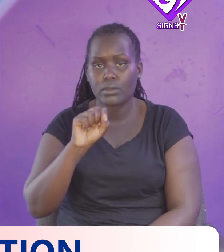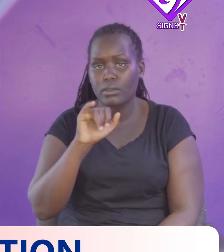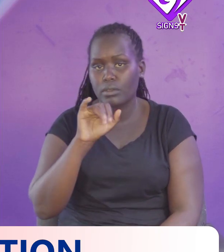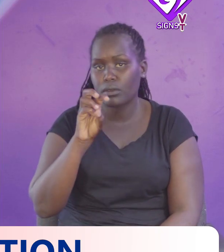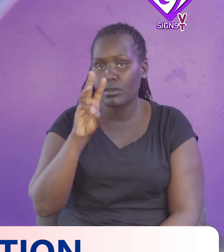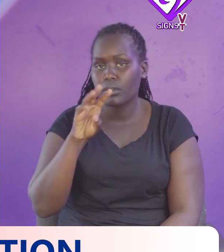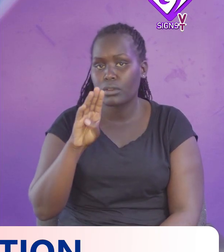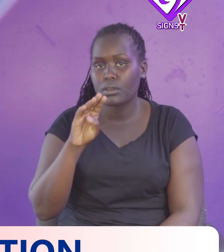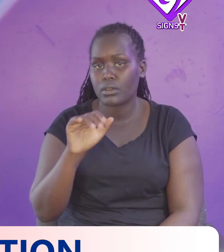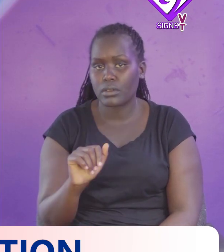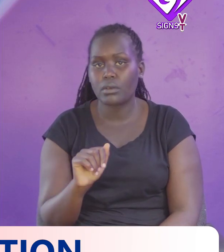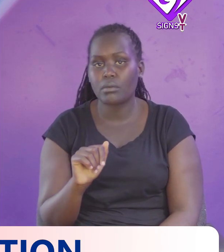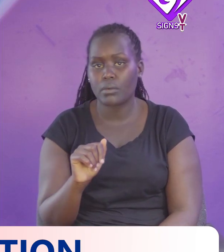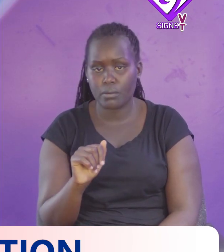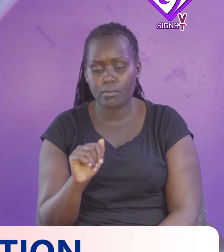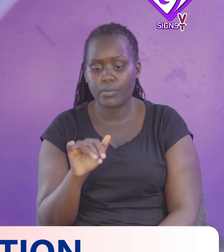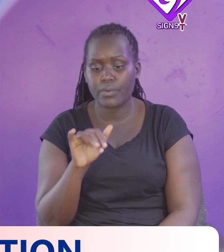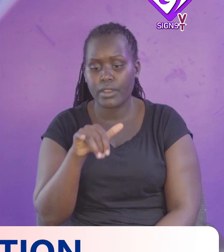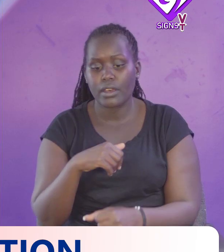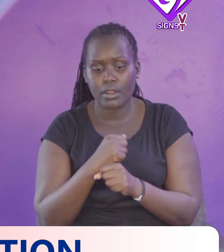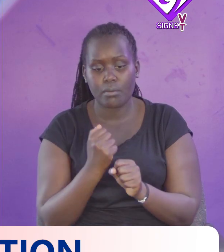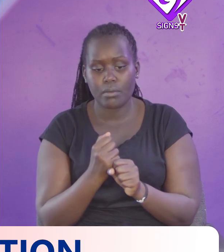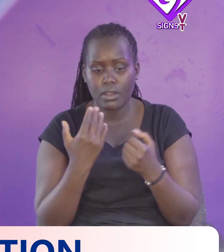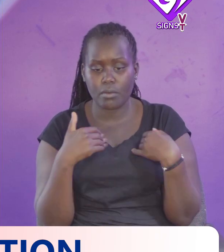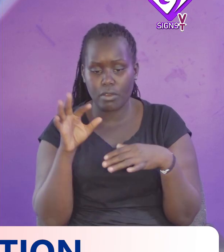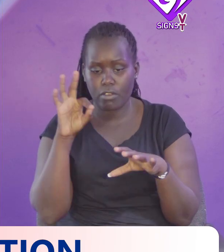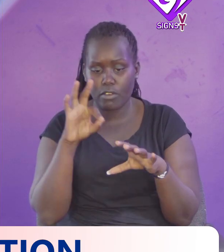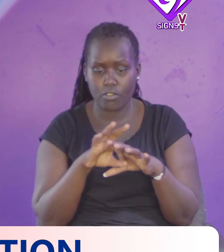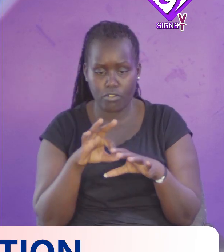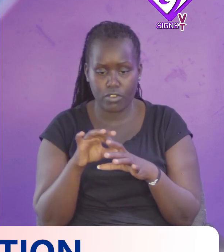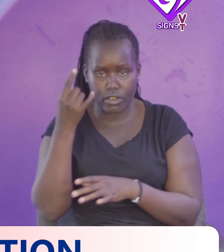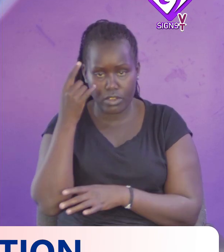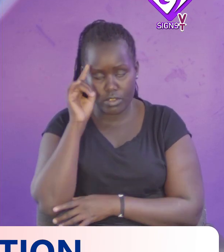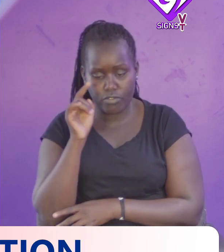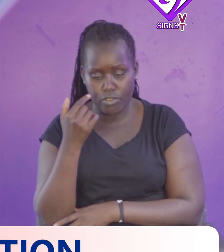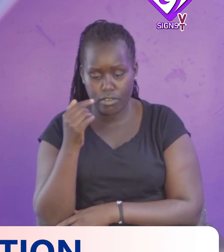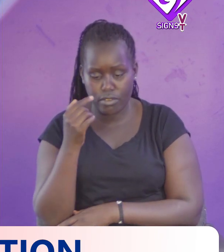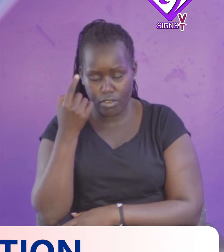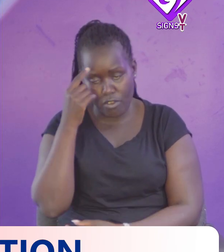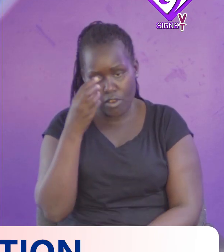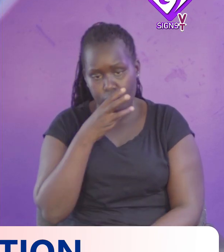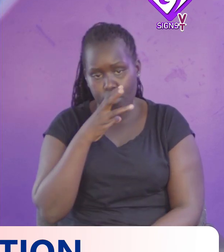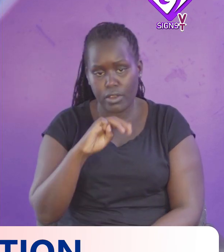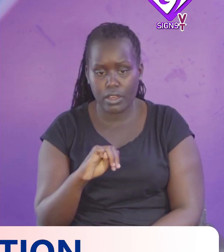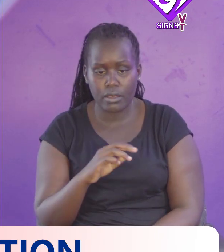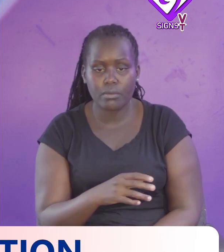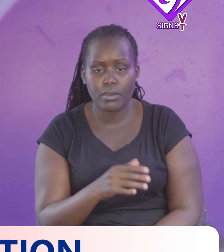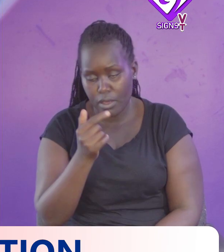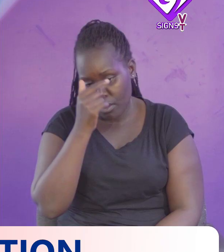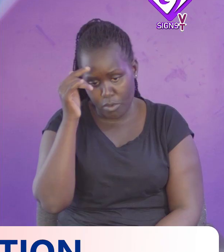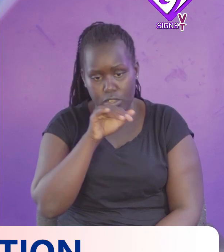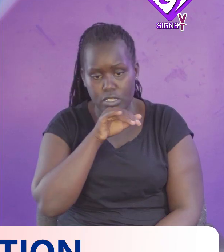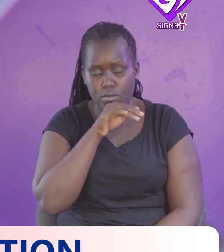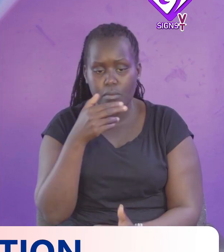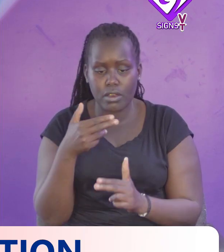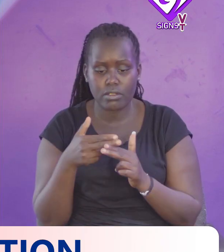And that made me vote for him all his life. Just that Baba called me. Baba